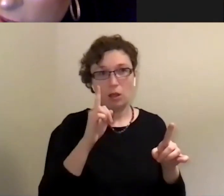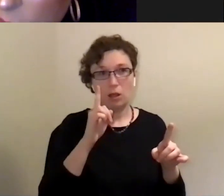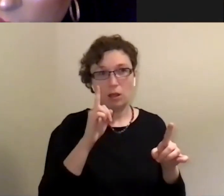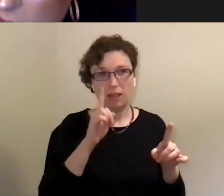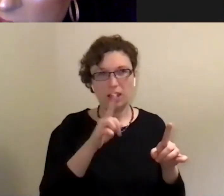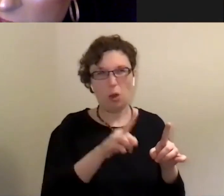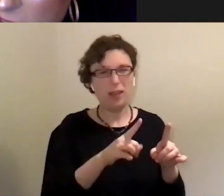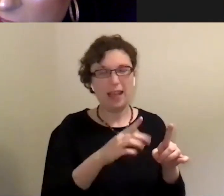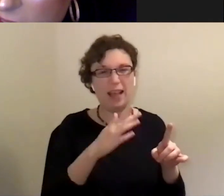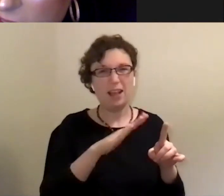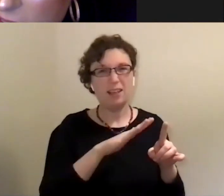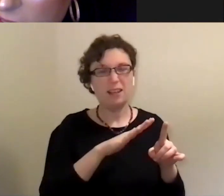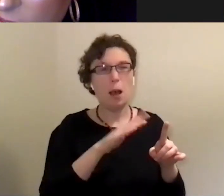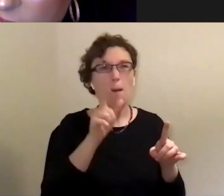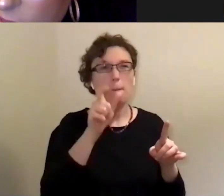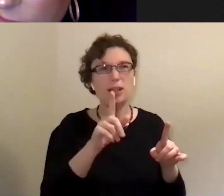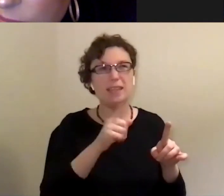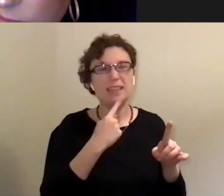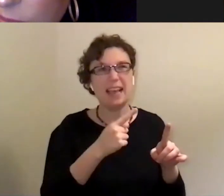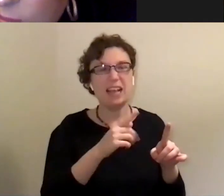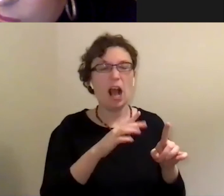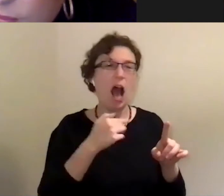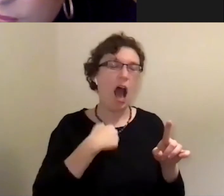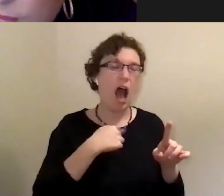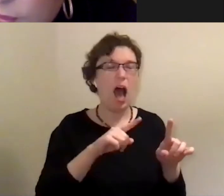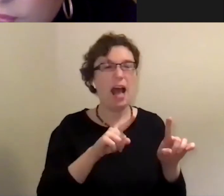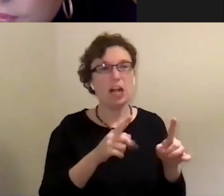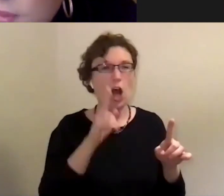another question.